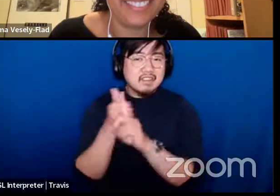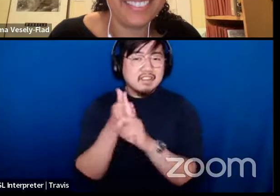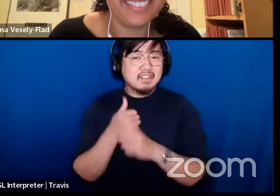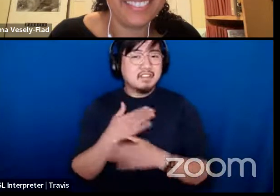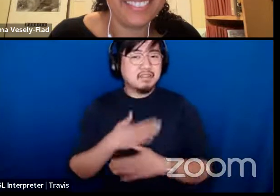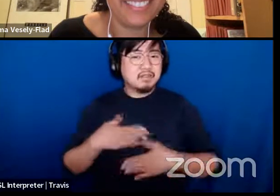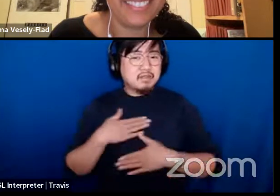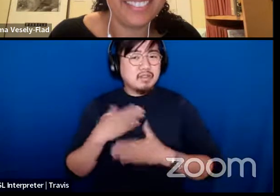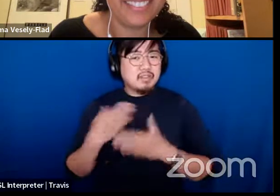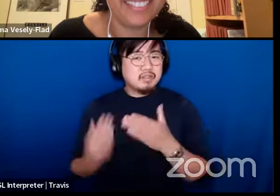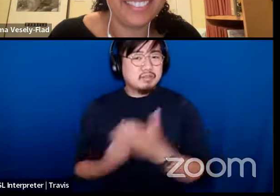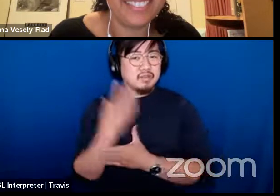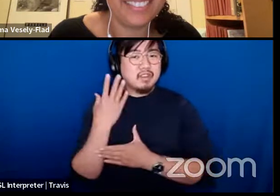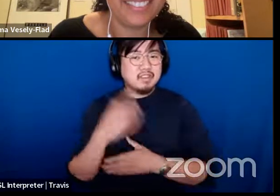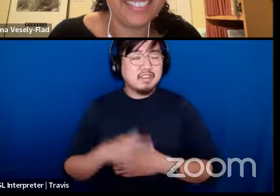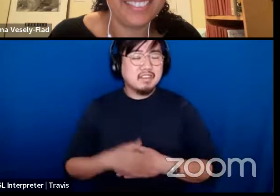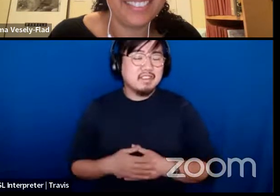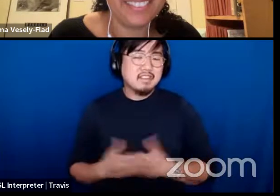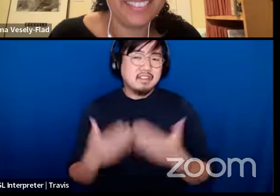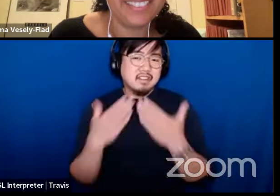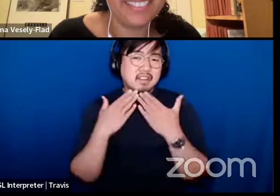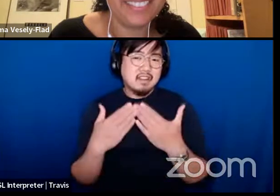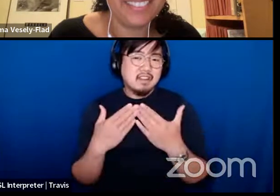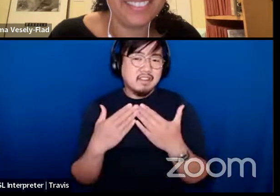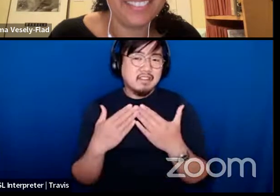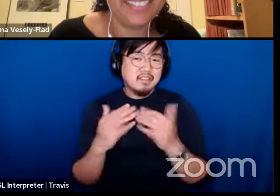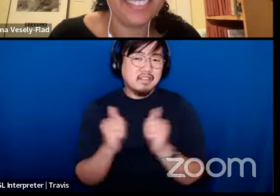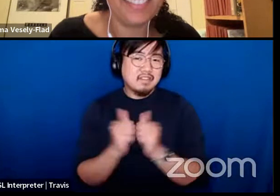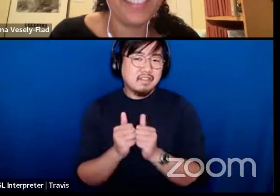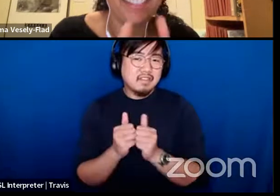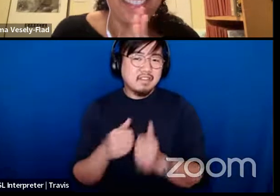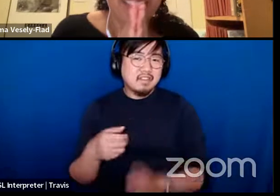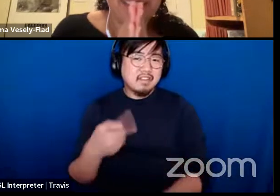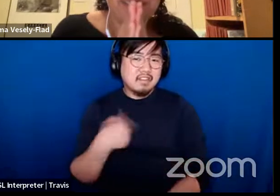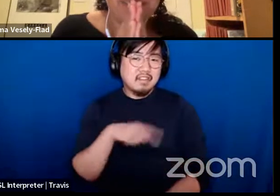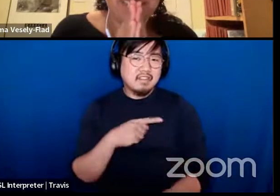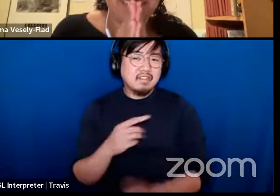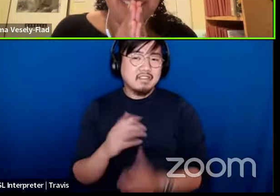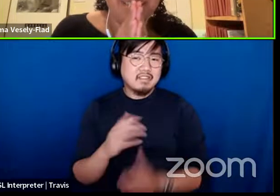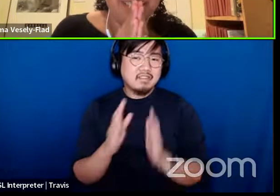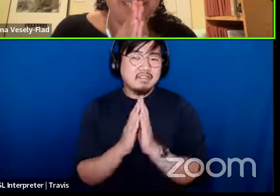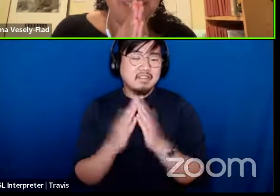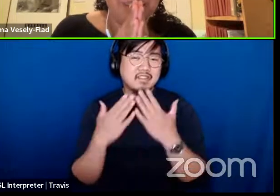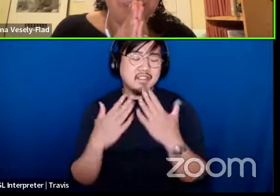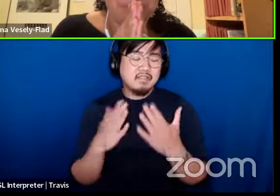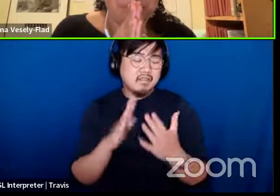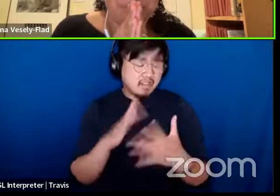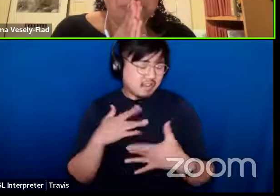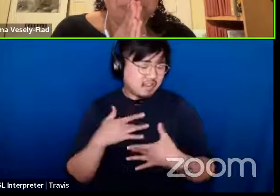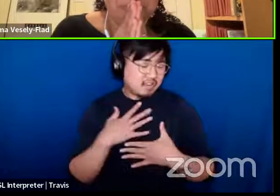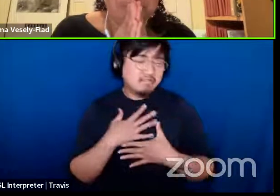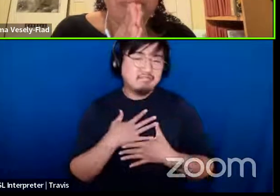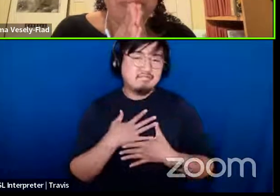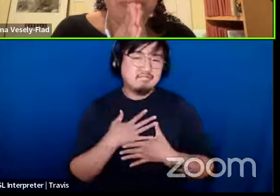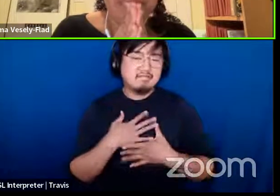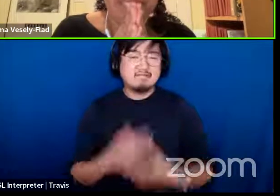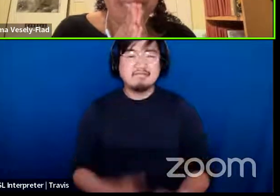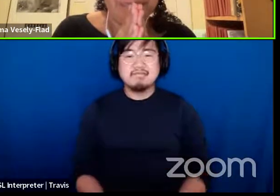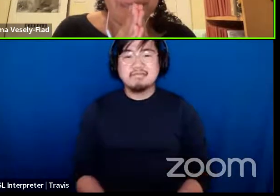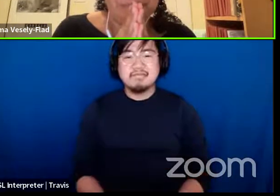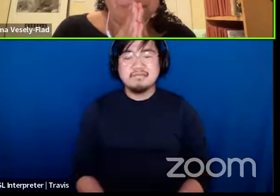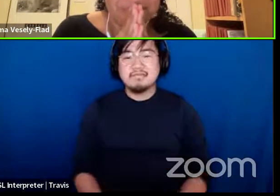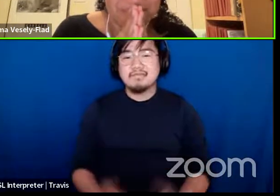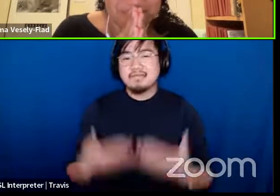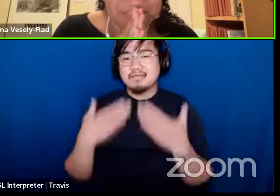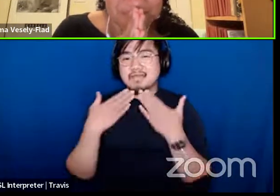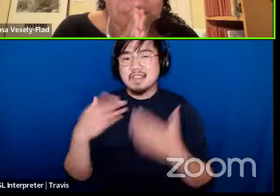with us, and very, very grateful to you both. Heart is full. Greg, thank you. Thank you, peace.